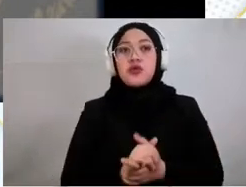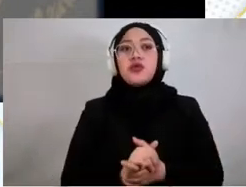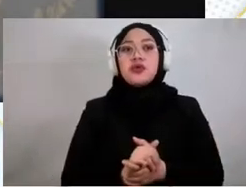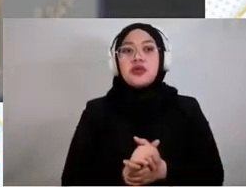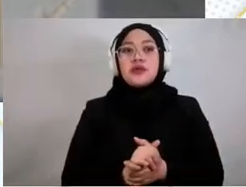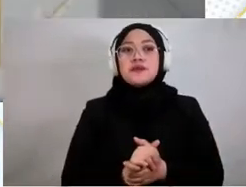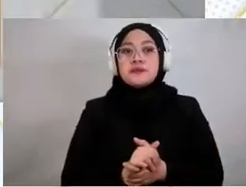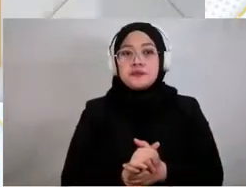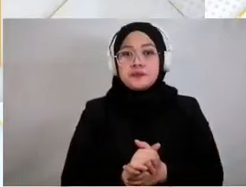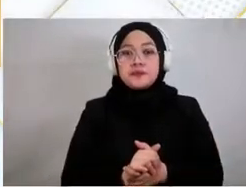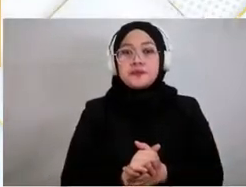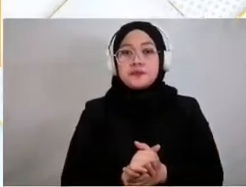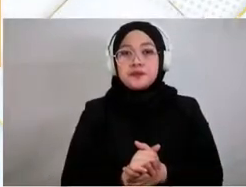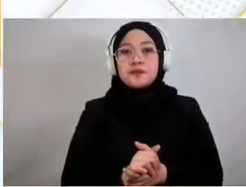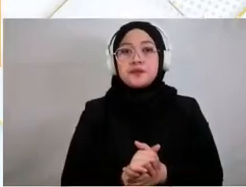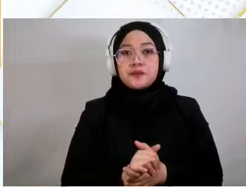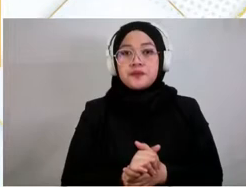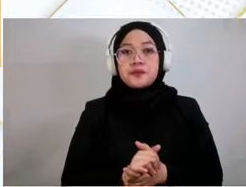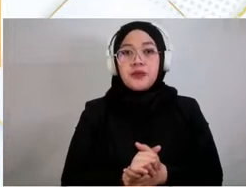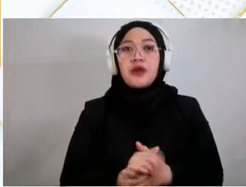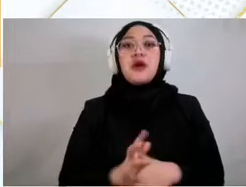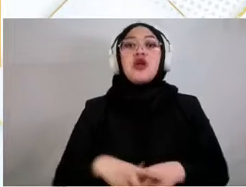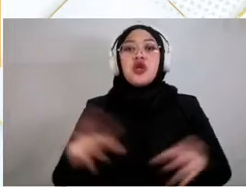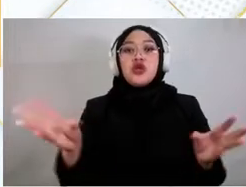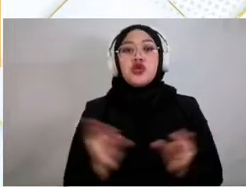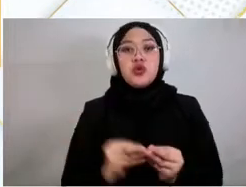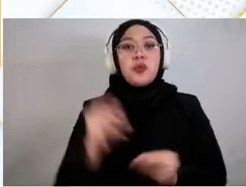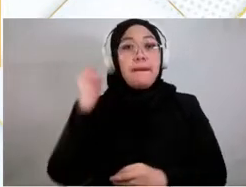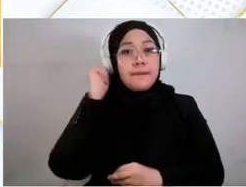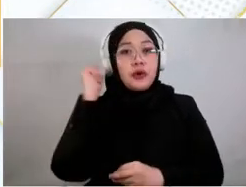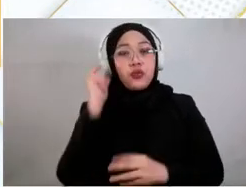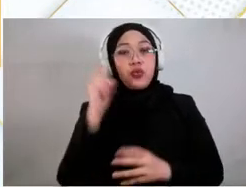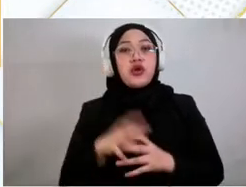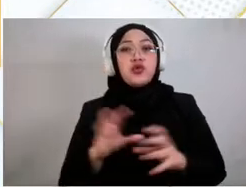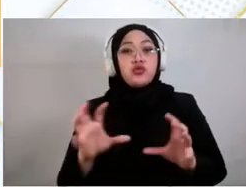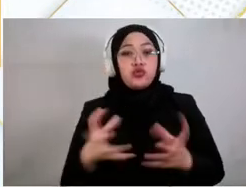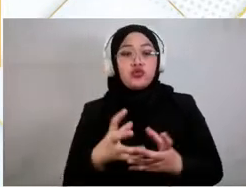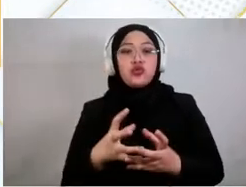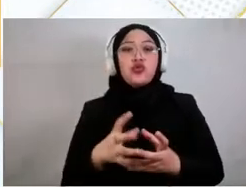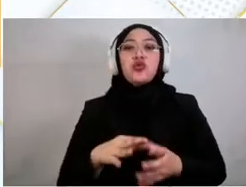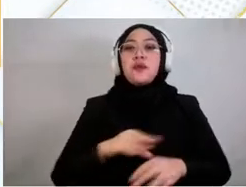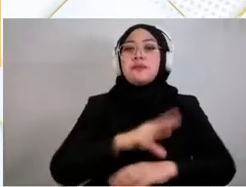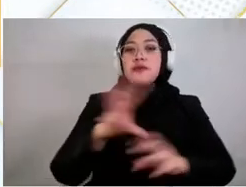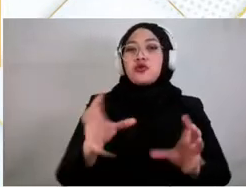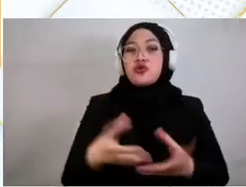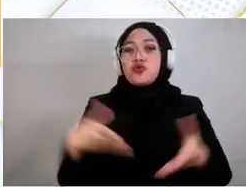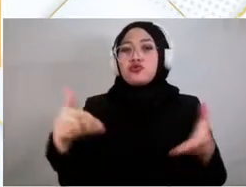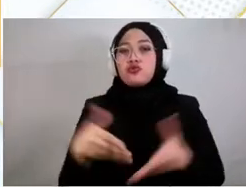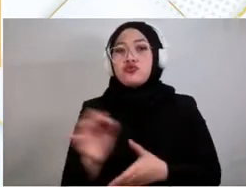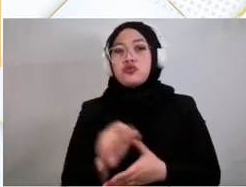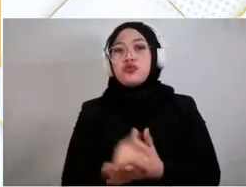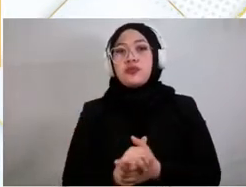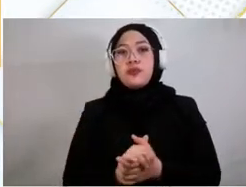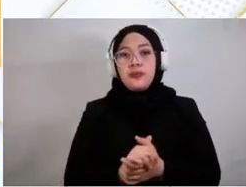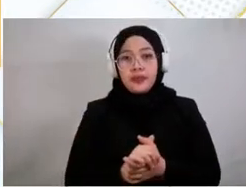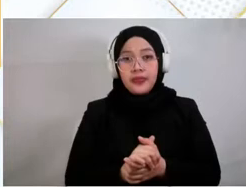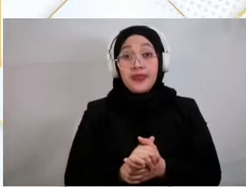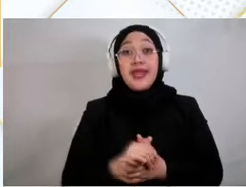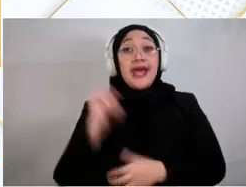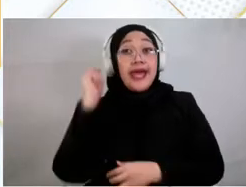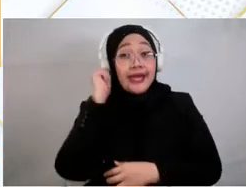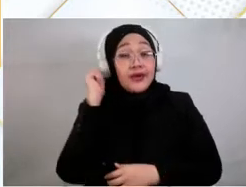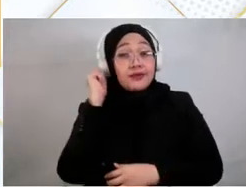the involvement of women in combat unit directly. The exclusions of women from this